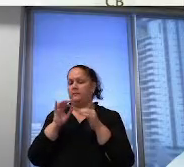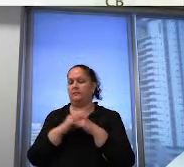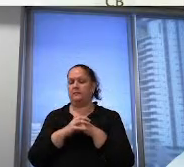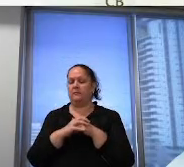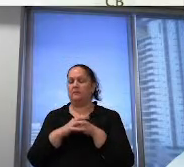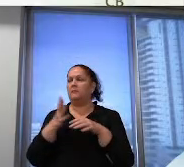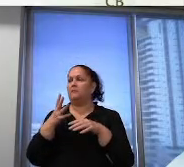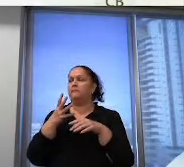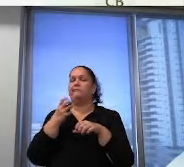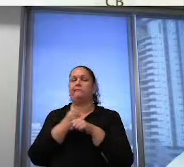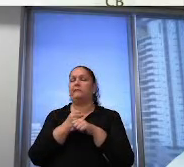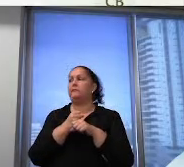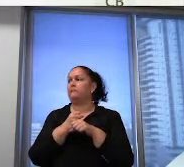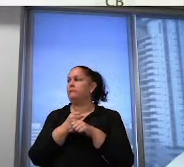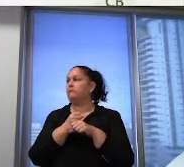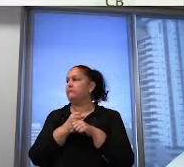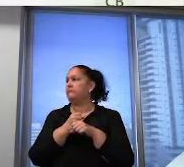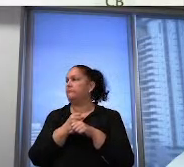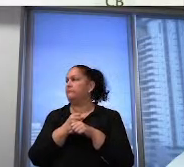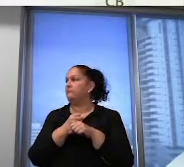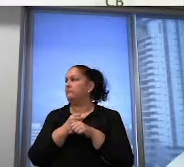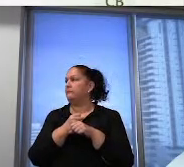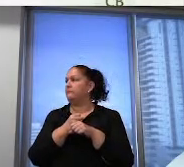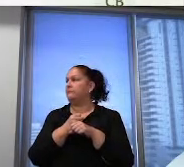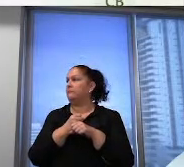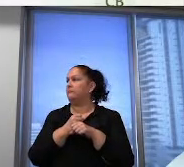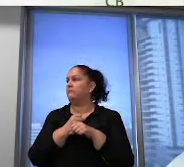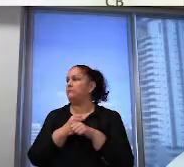brief logistical point.